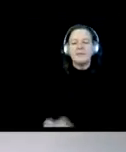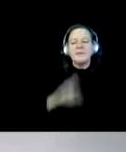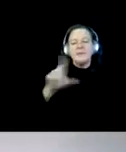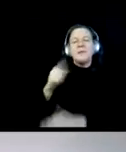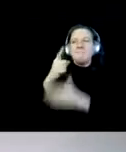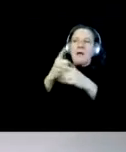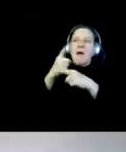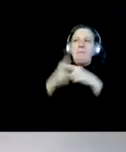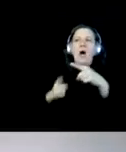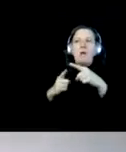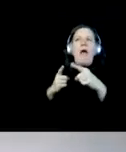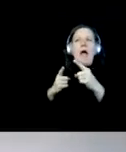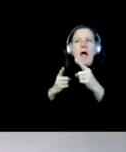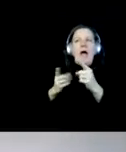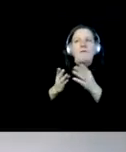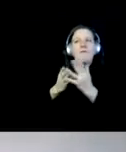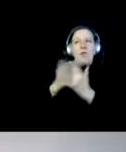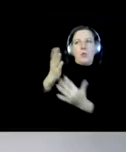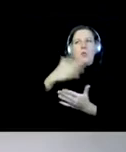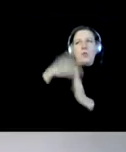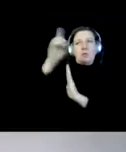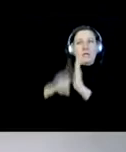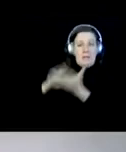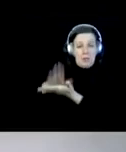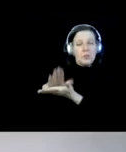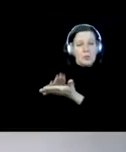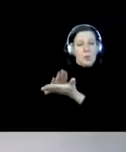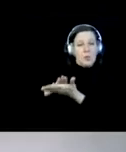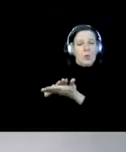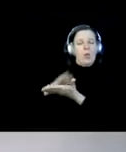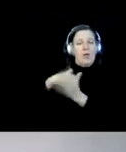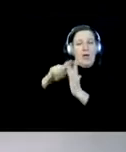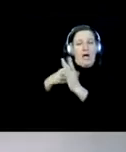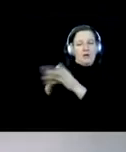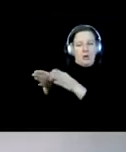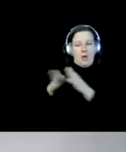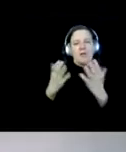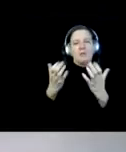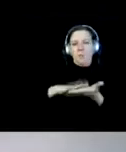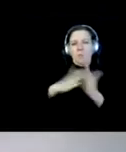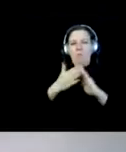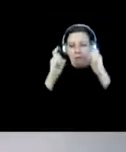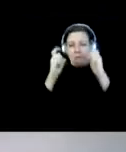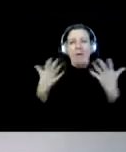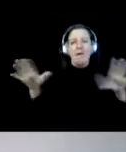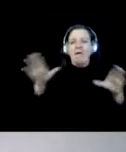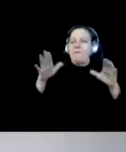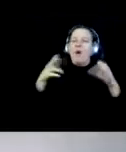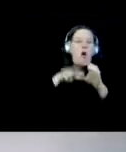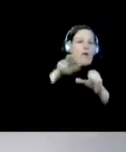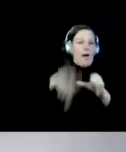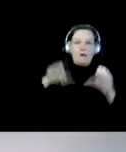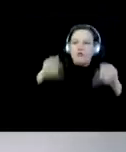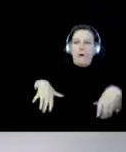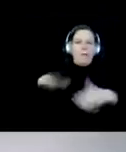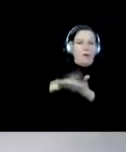through design school, I started wanting to be a photographer, but I had already dropped out of school like 3 times, so I couldn't